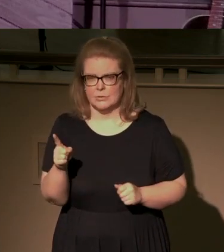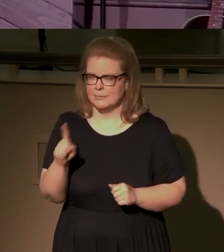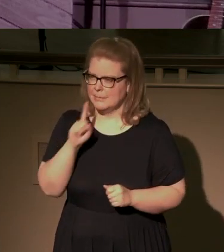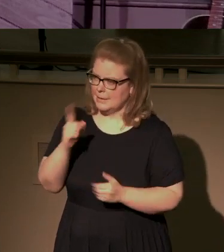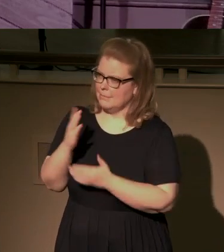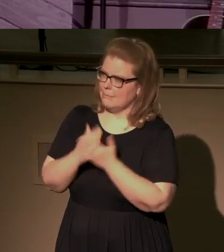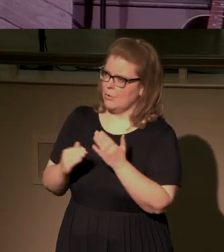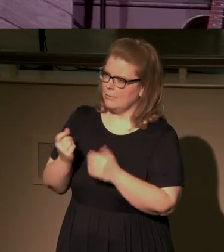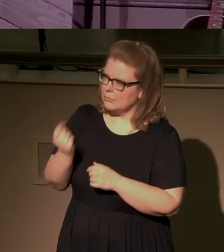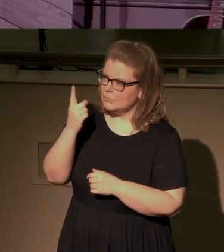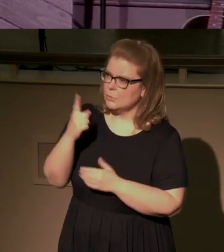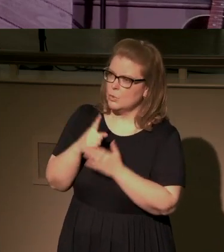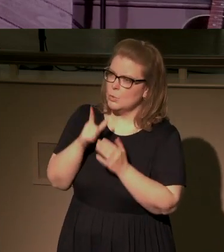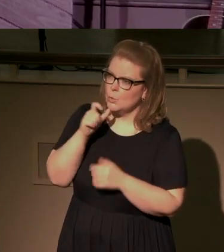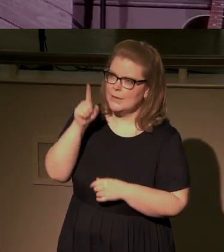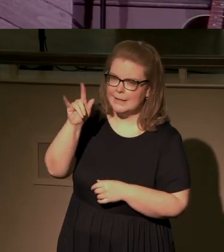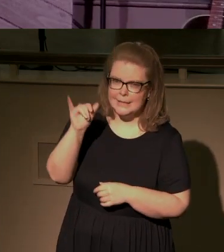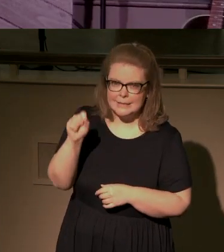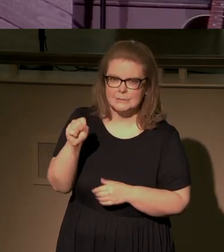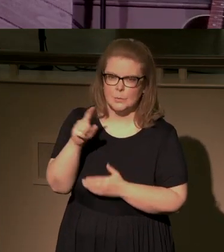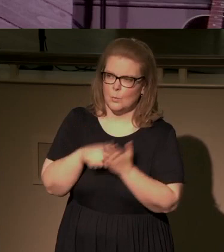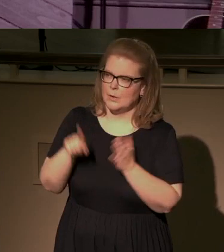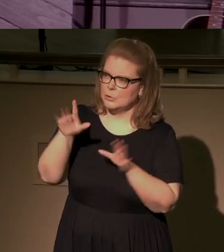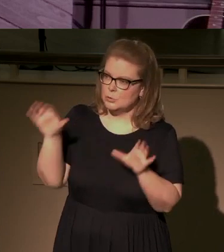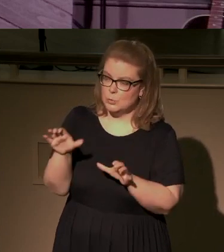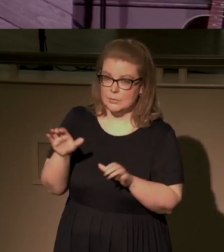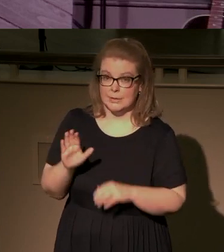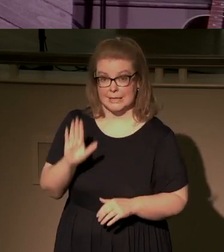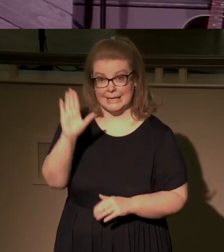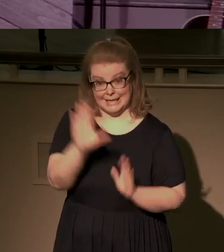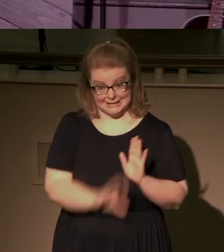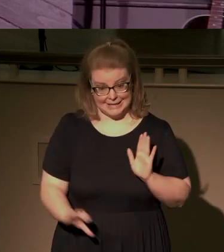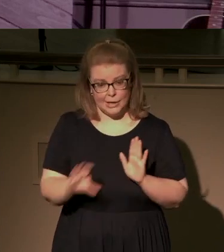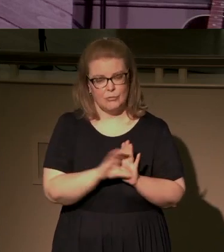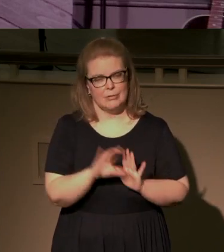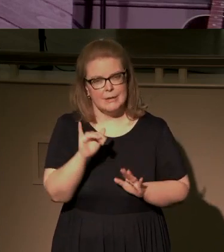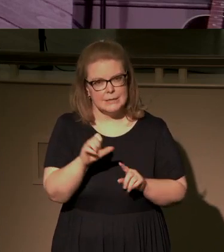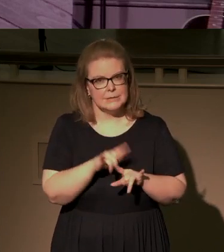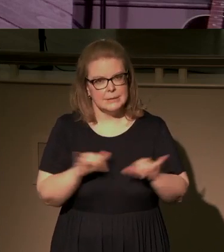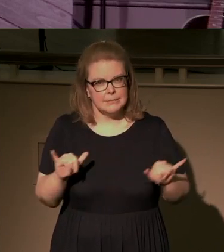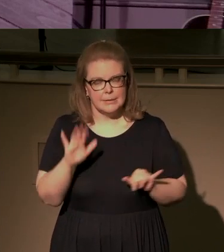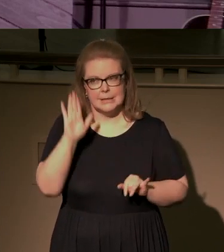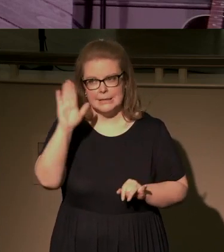and what God is doing, not just His character, but also His mission.